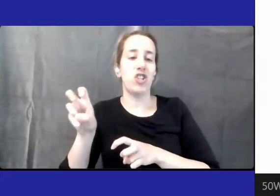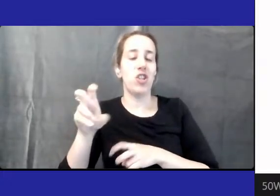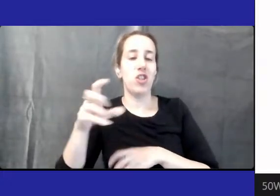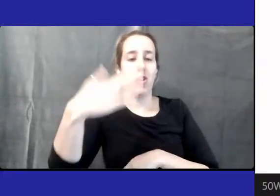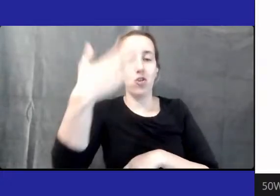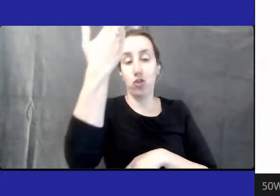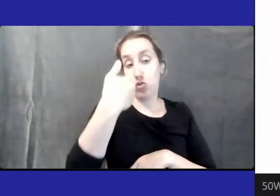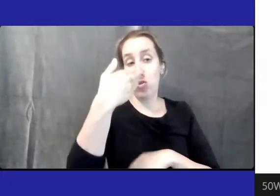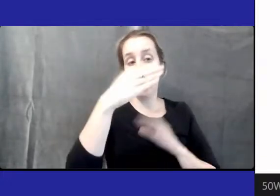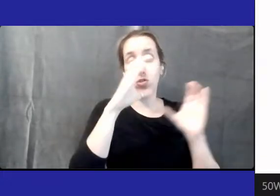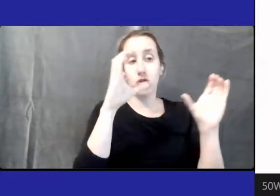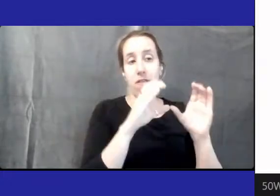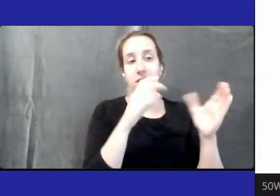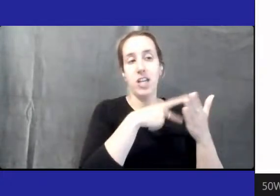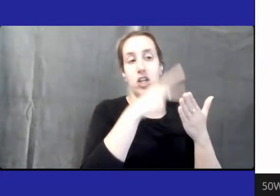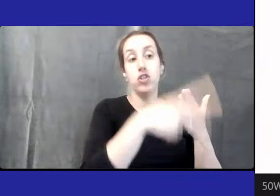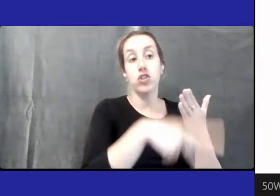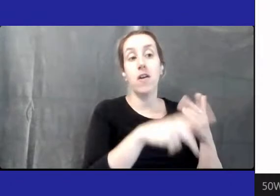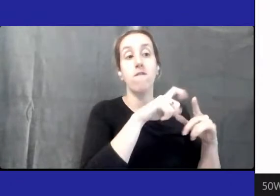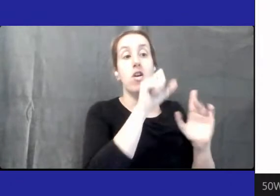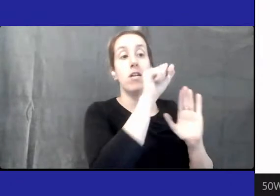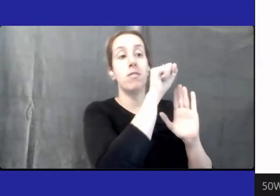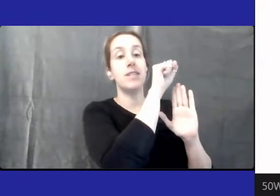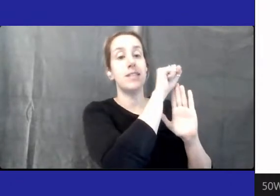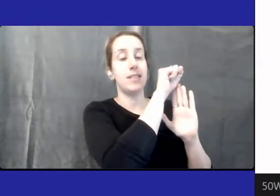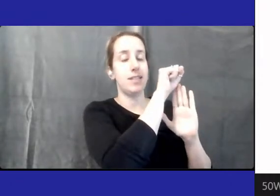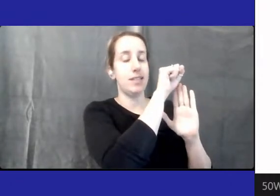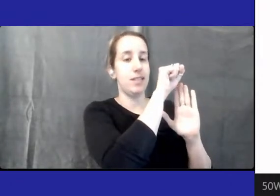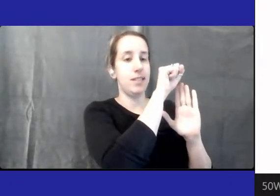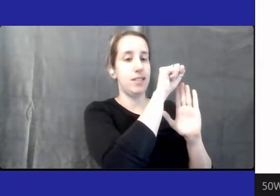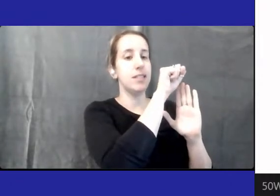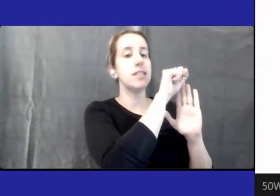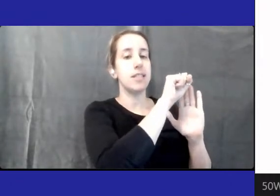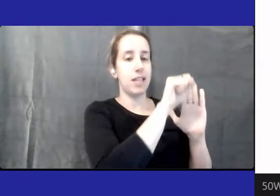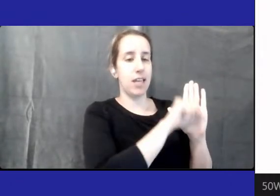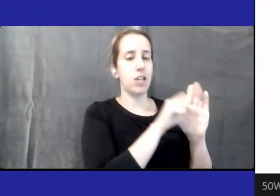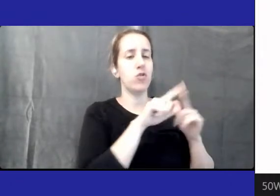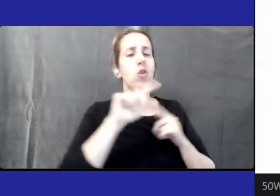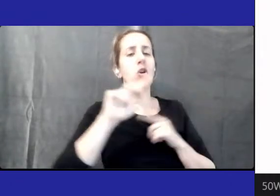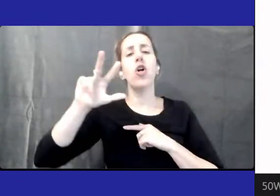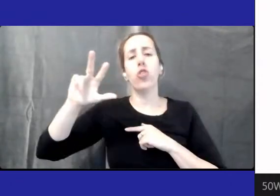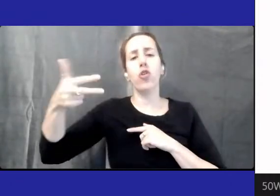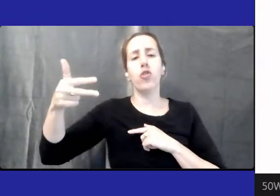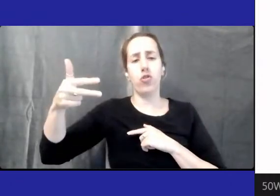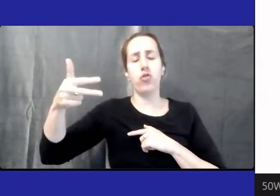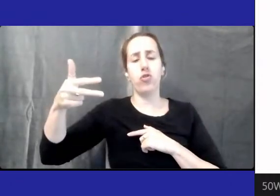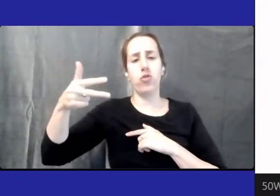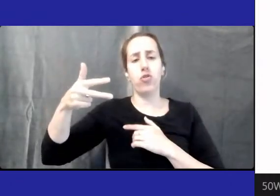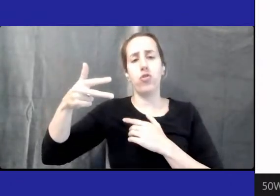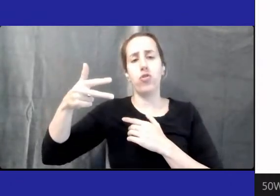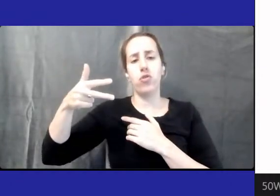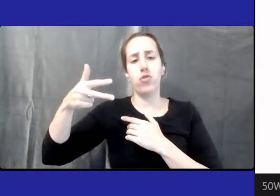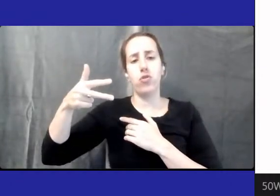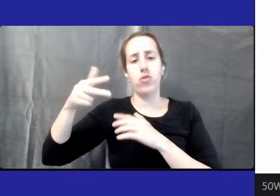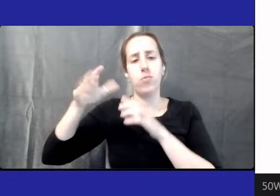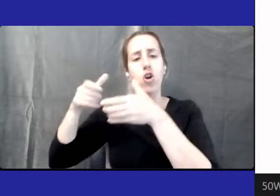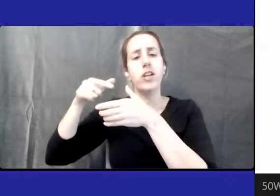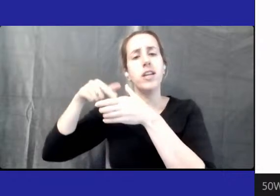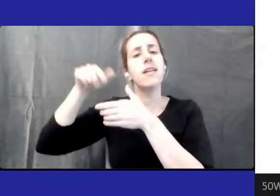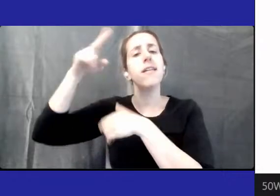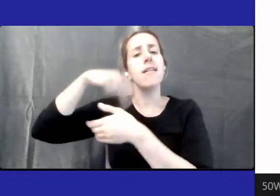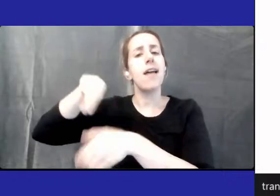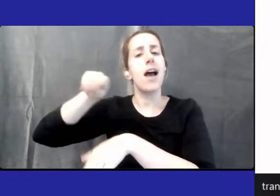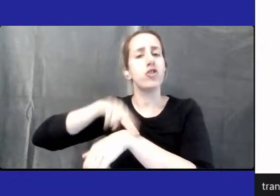to a program largely administered by third-party national accreditors such as the Joint Commission.